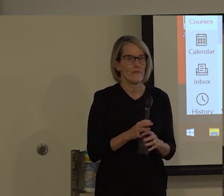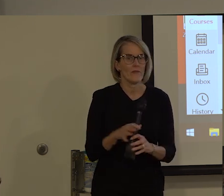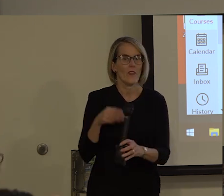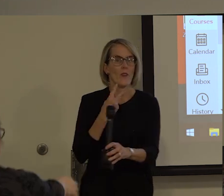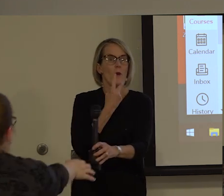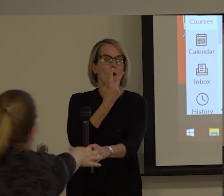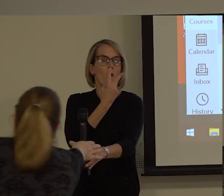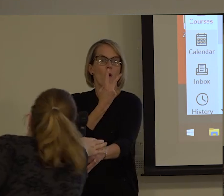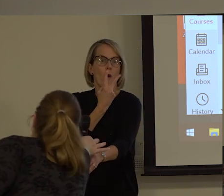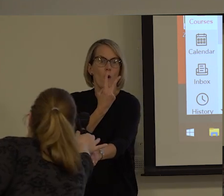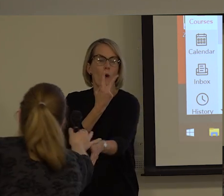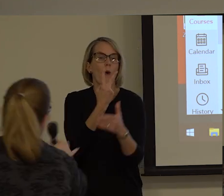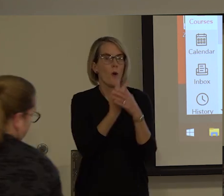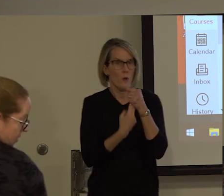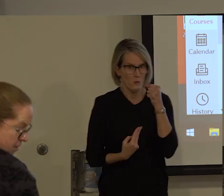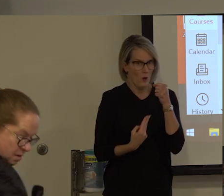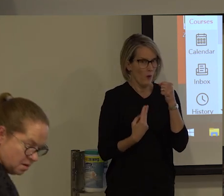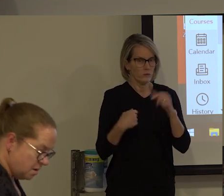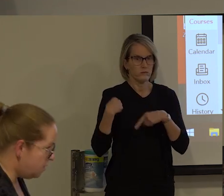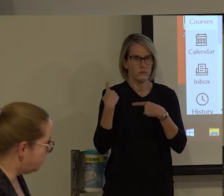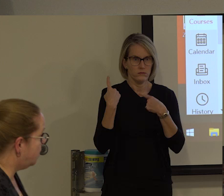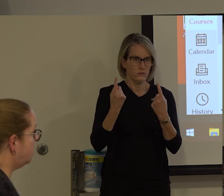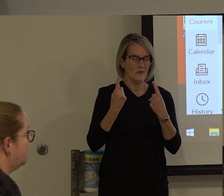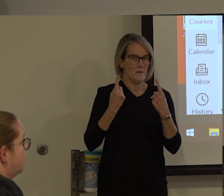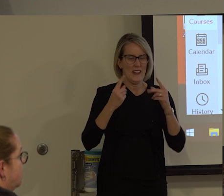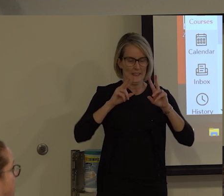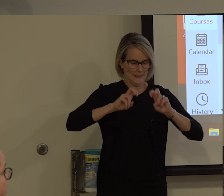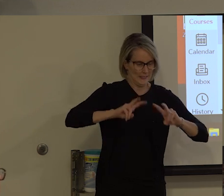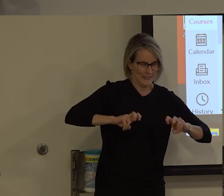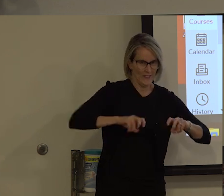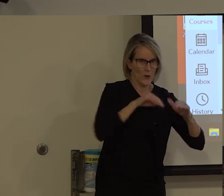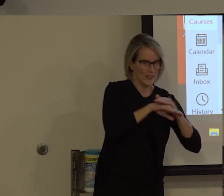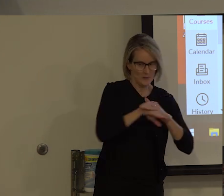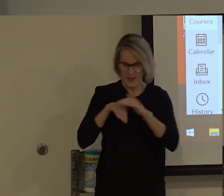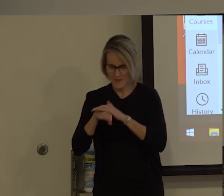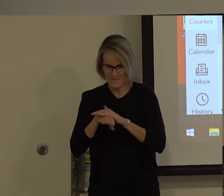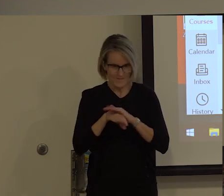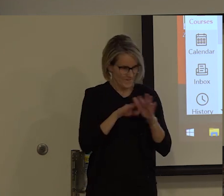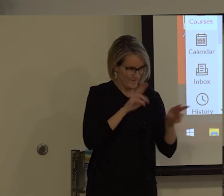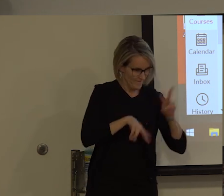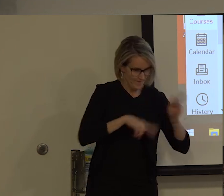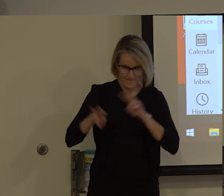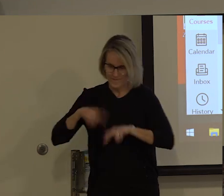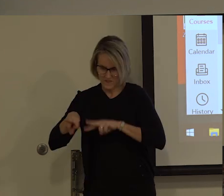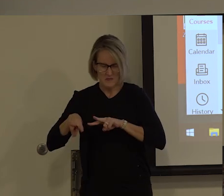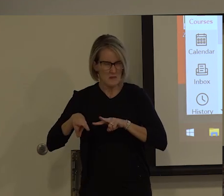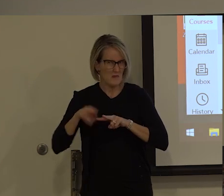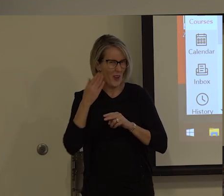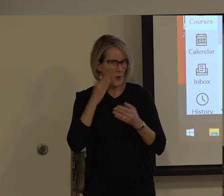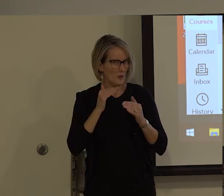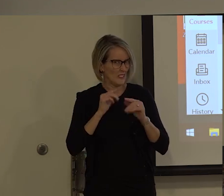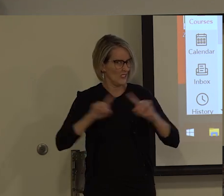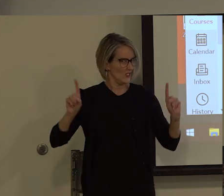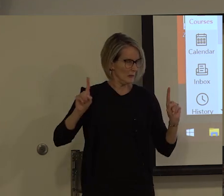both gone through full accessibility review. So I don't know that there's a big difference between the two. I will say I